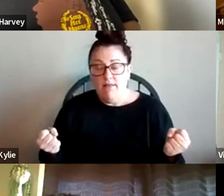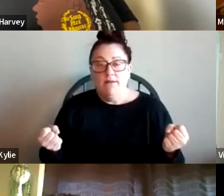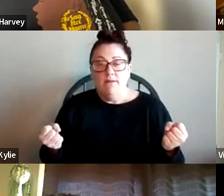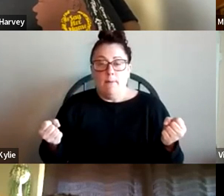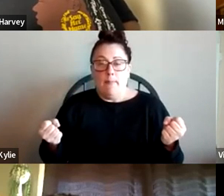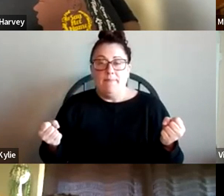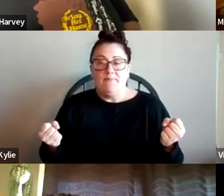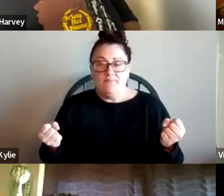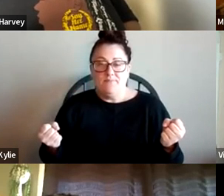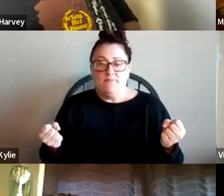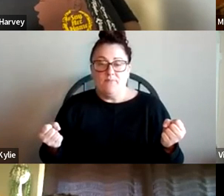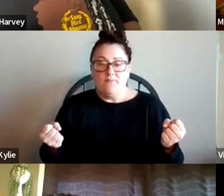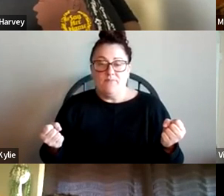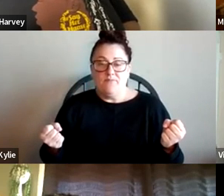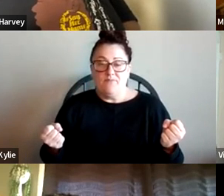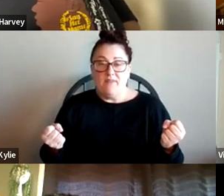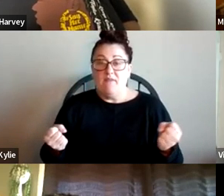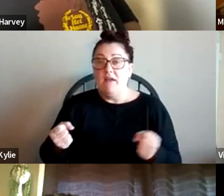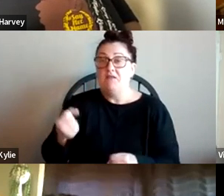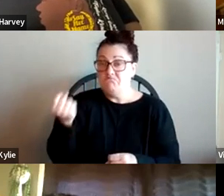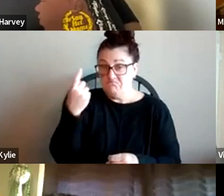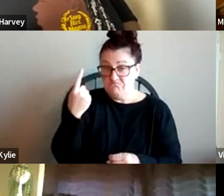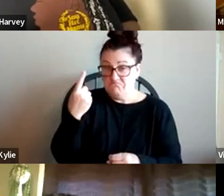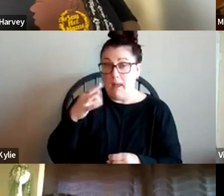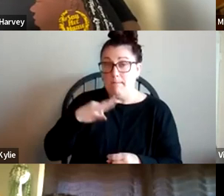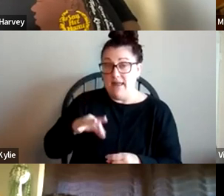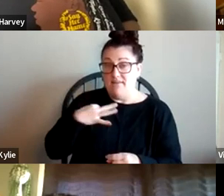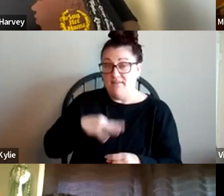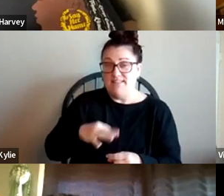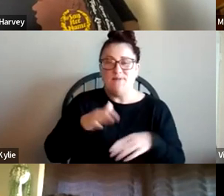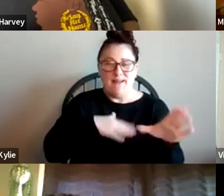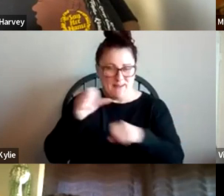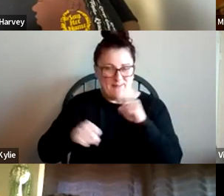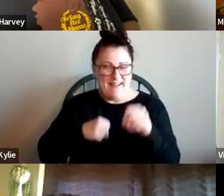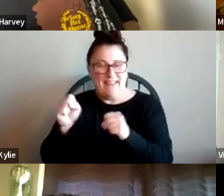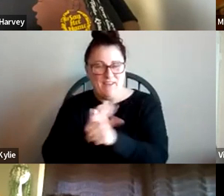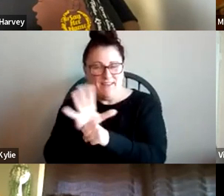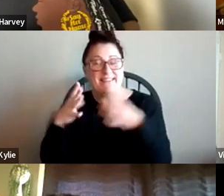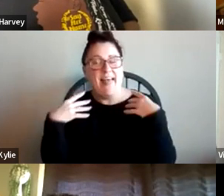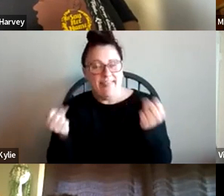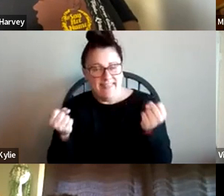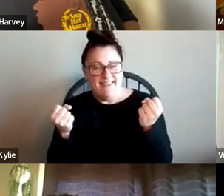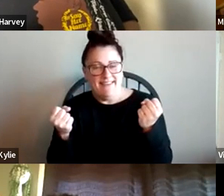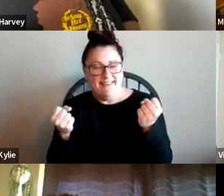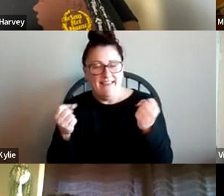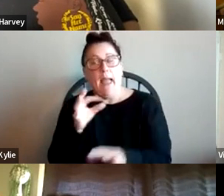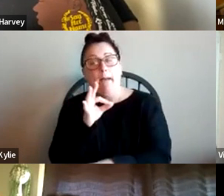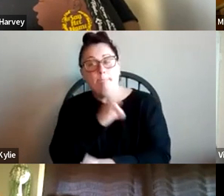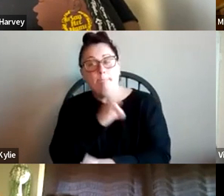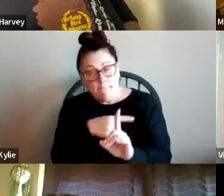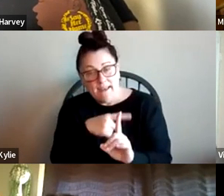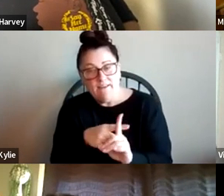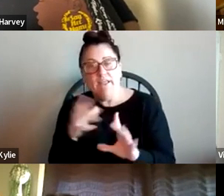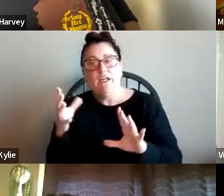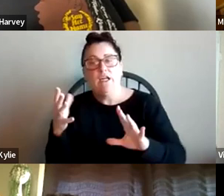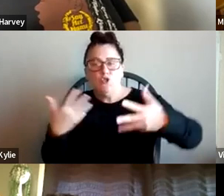have either found the benefits of walking and biking during this pandemic know that it's healthy for us, it's beneficial for us, it's a